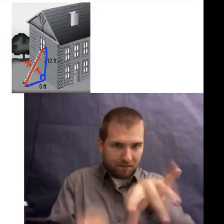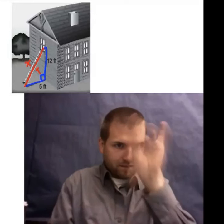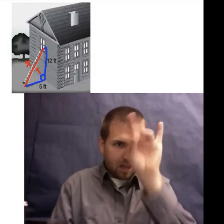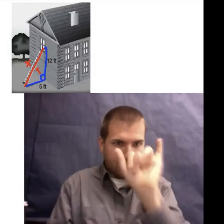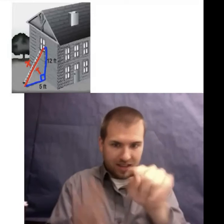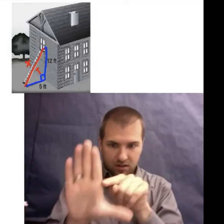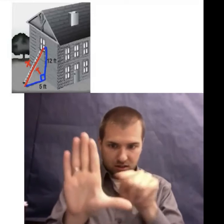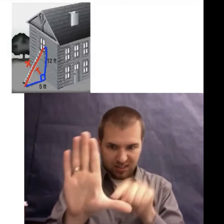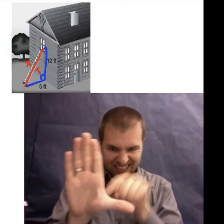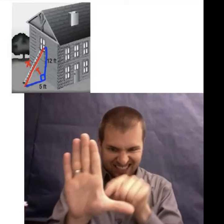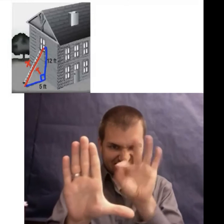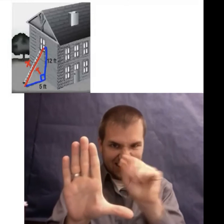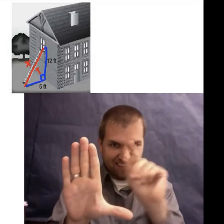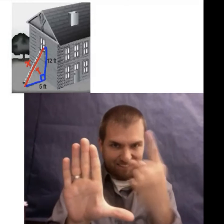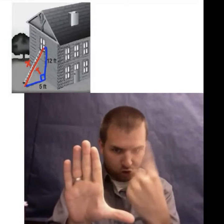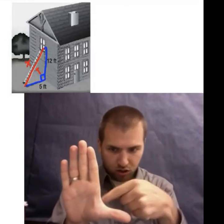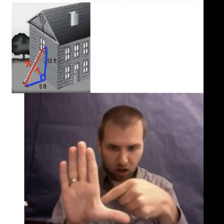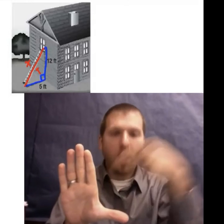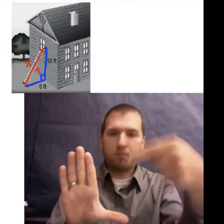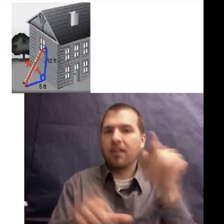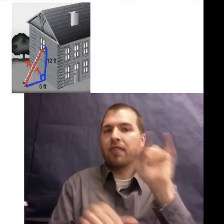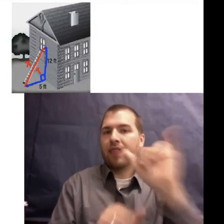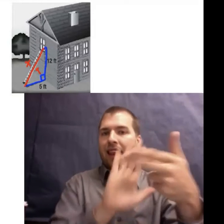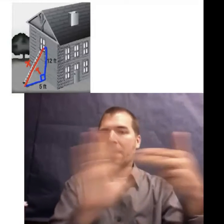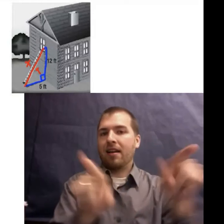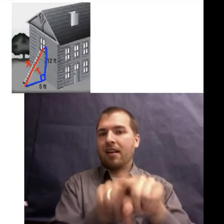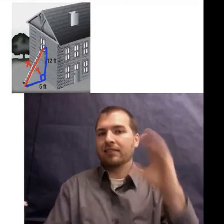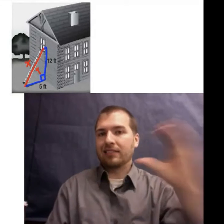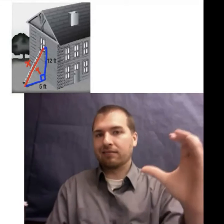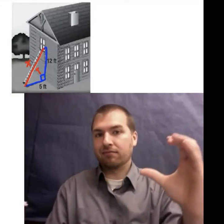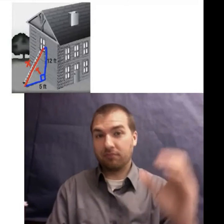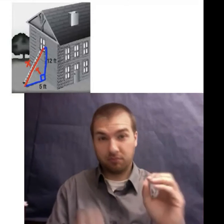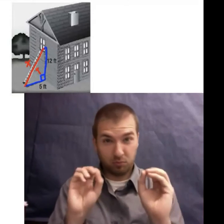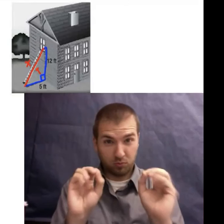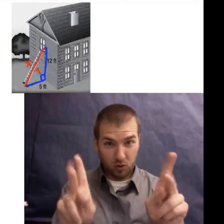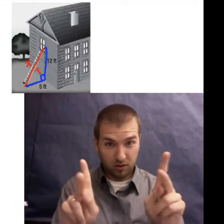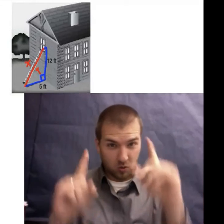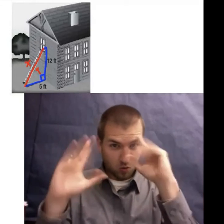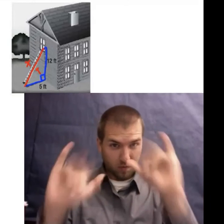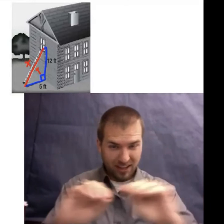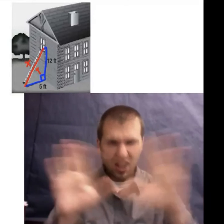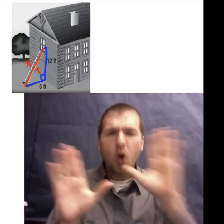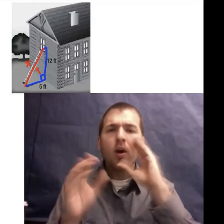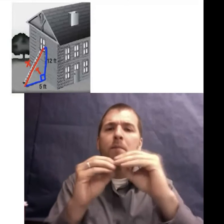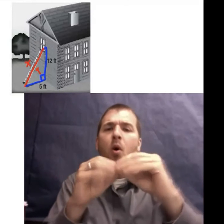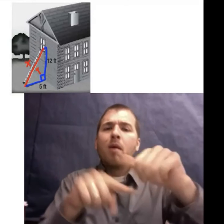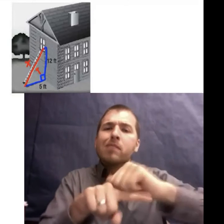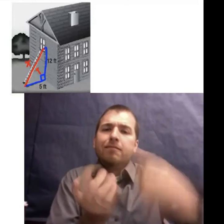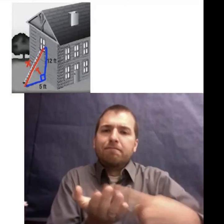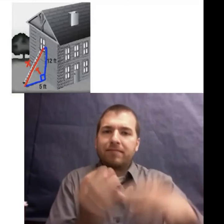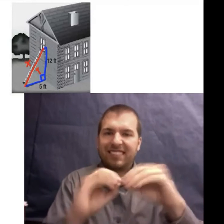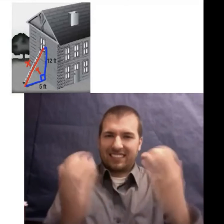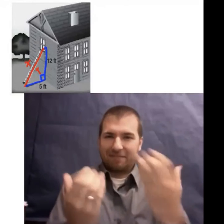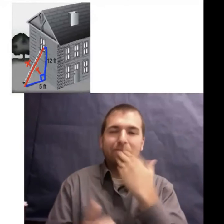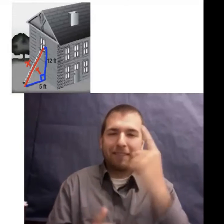the hypotenuse is always going to be opposite of the 90 degrees. And that's going to be your C. Okay? I hope that